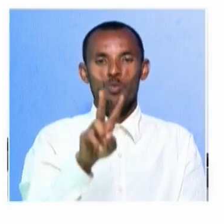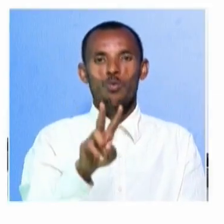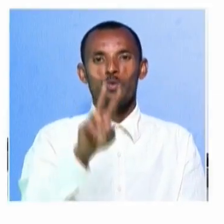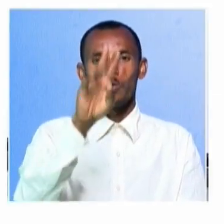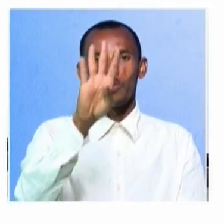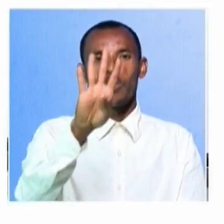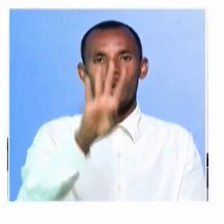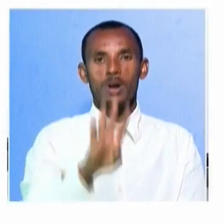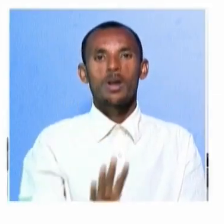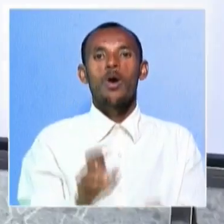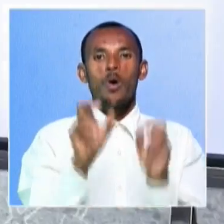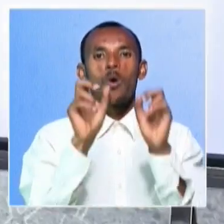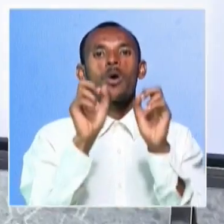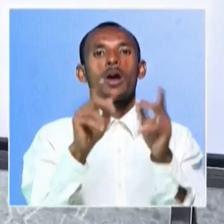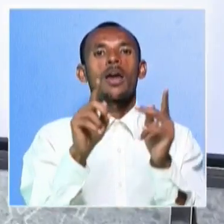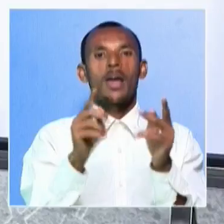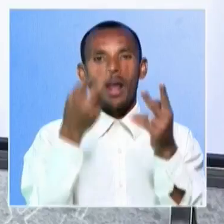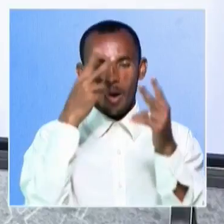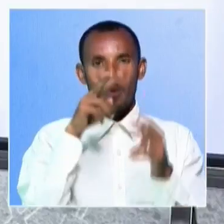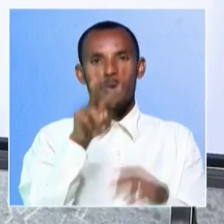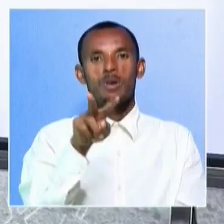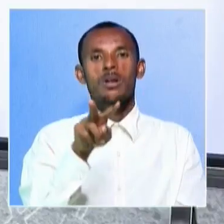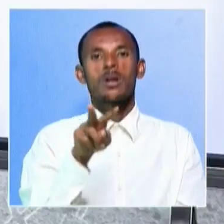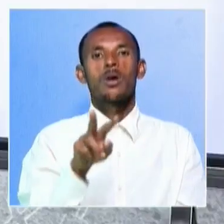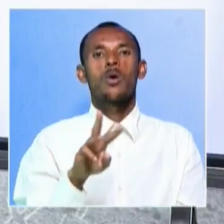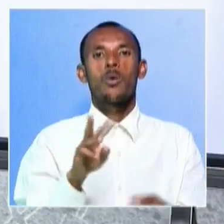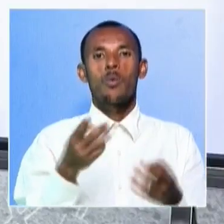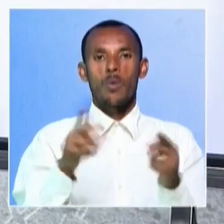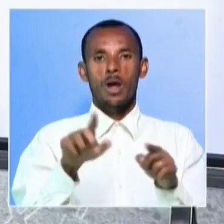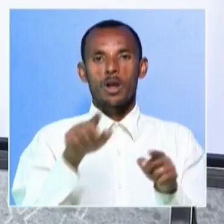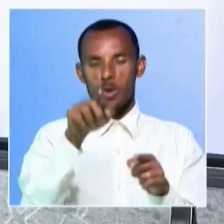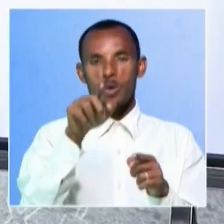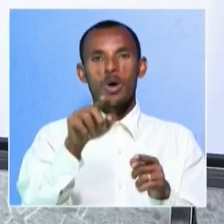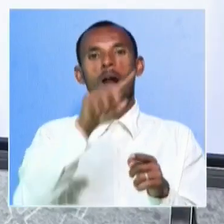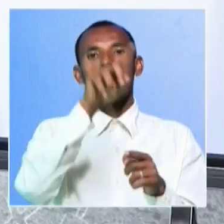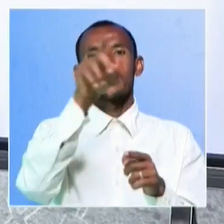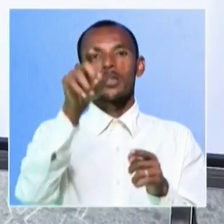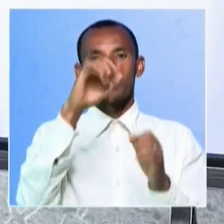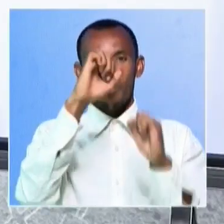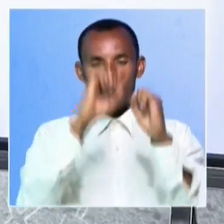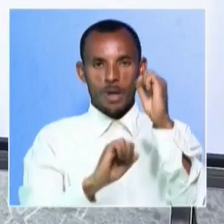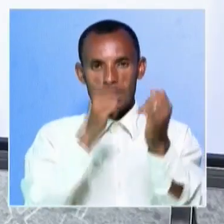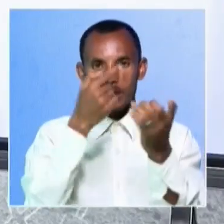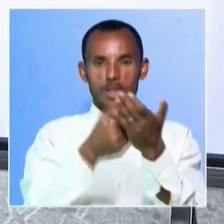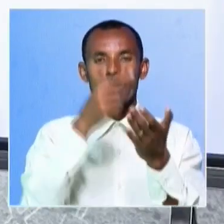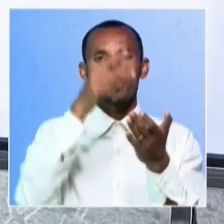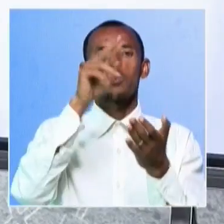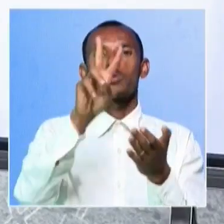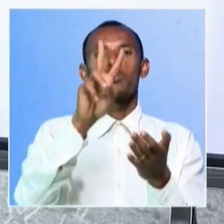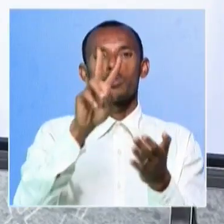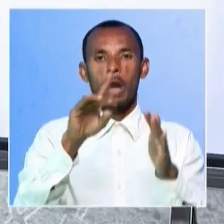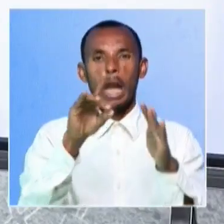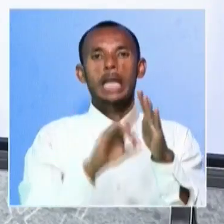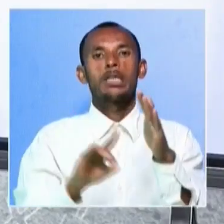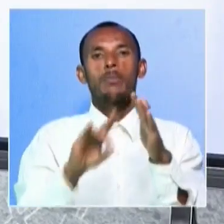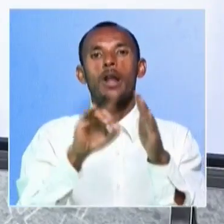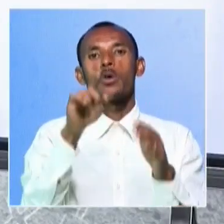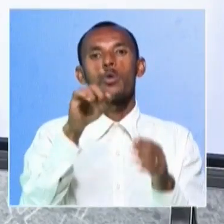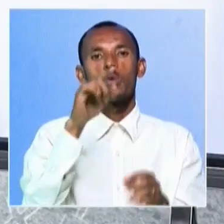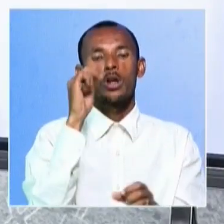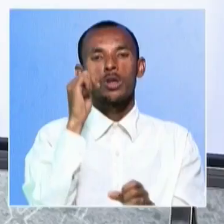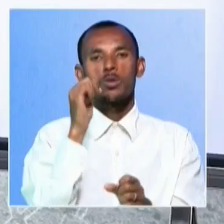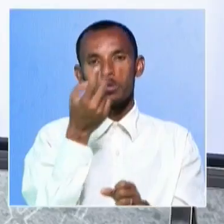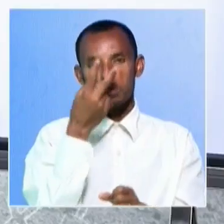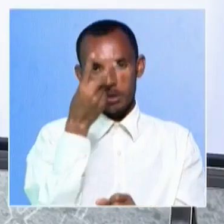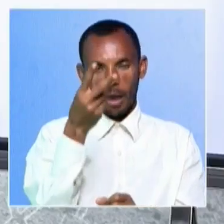10.324, okay? Look, whenever you are asked to compare these two decimals, you need to